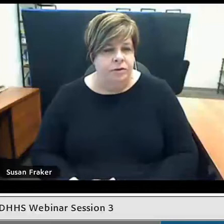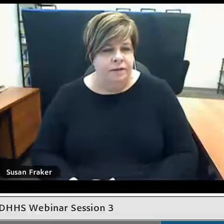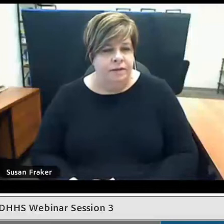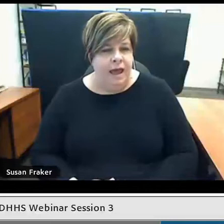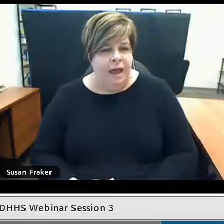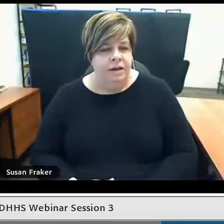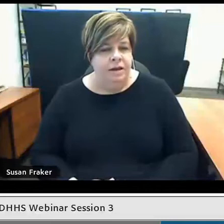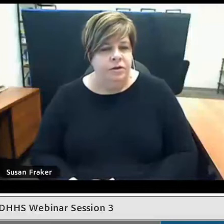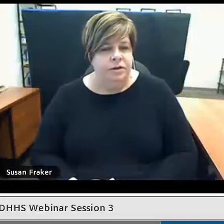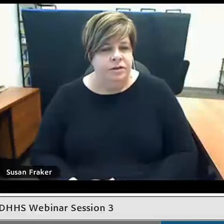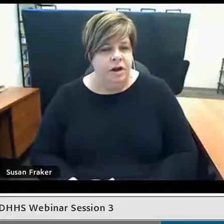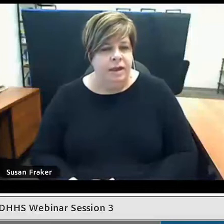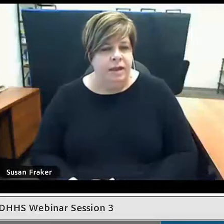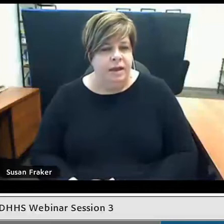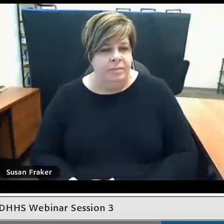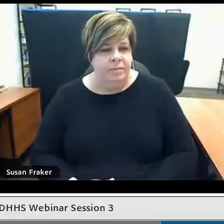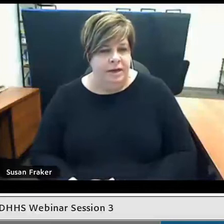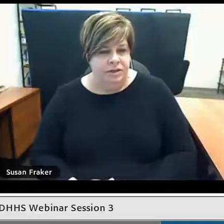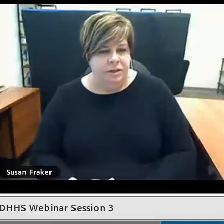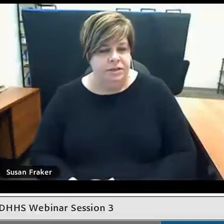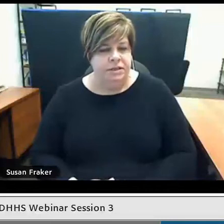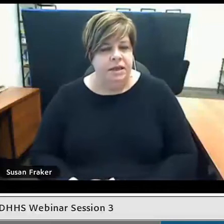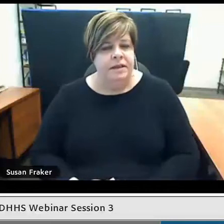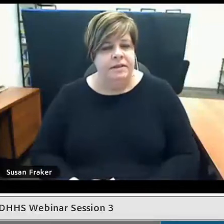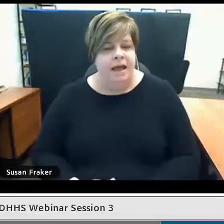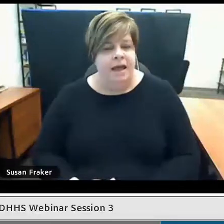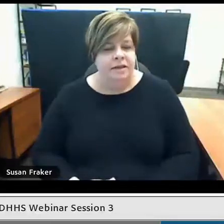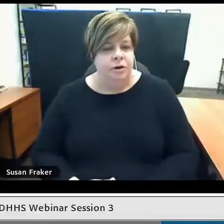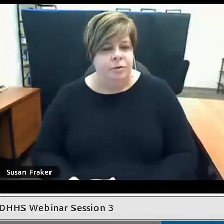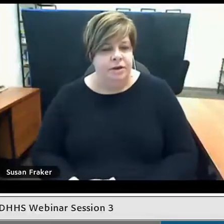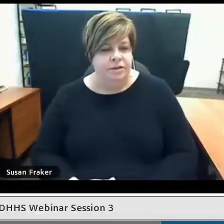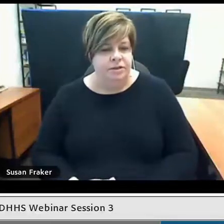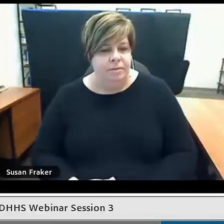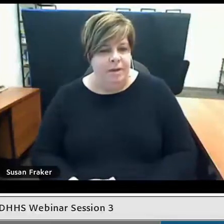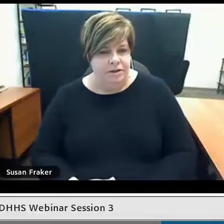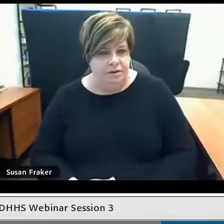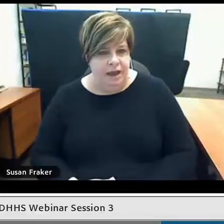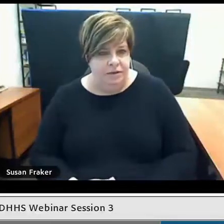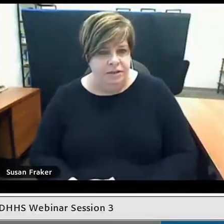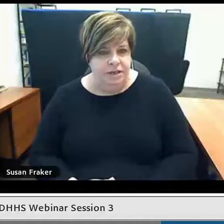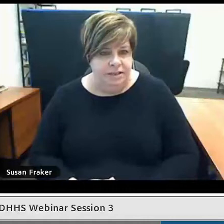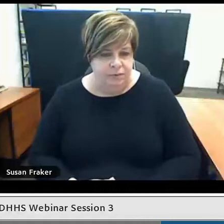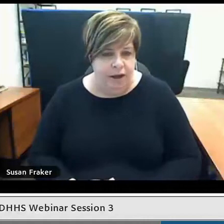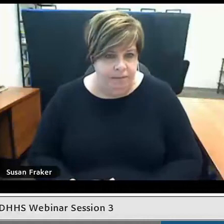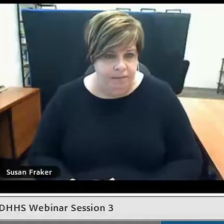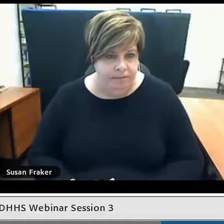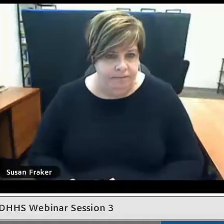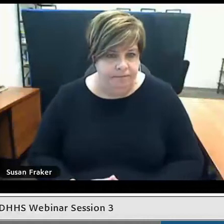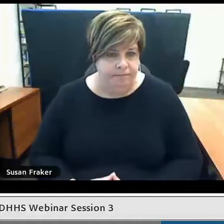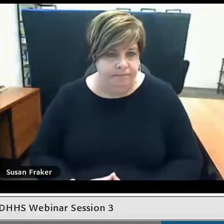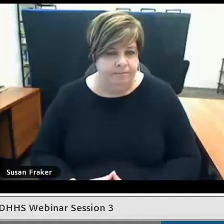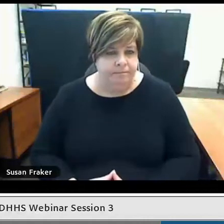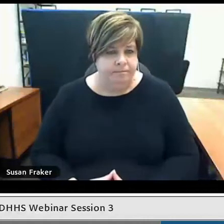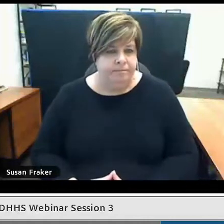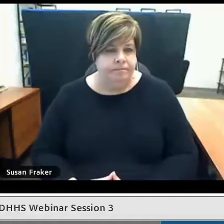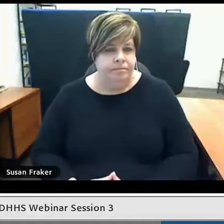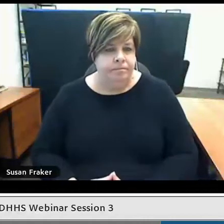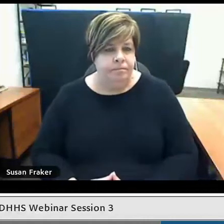And while you're doing that, you can start making accommodations that the interpreter can start matching their language needs as well.